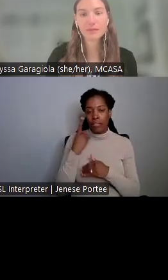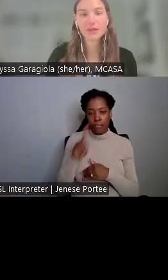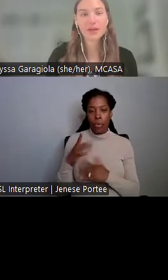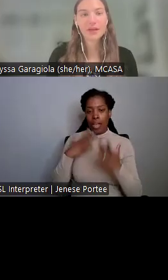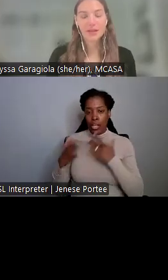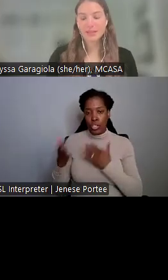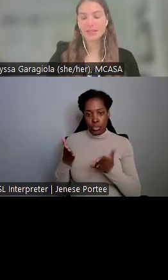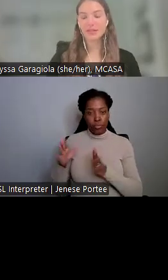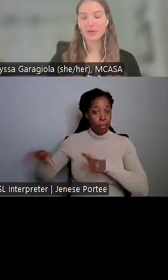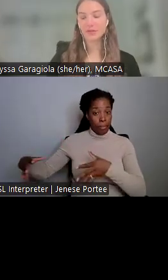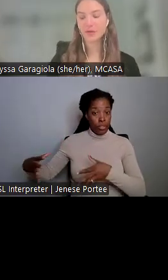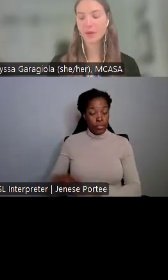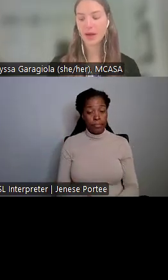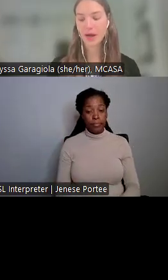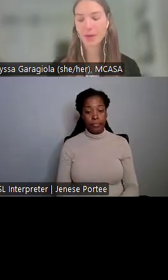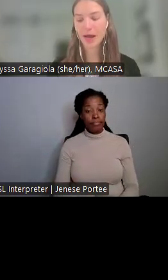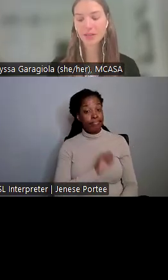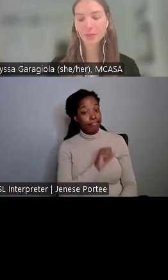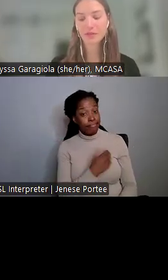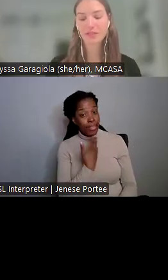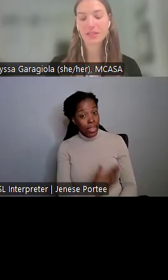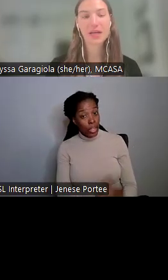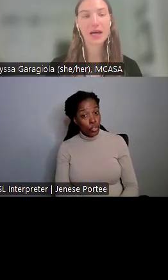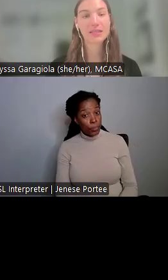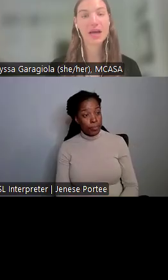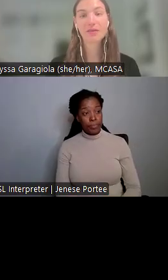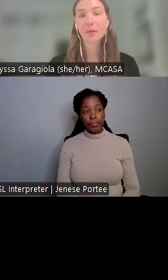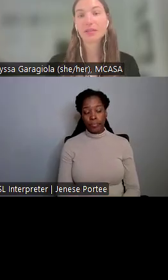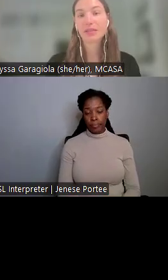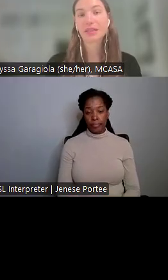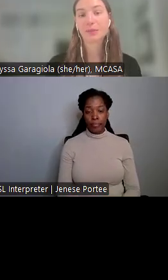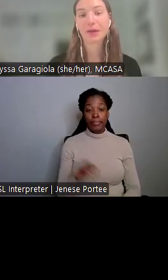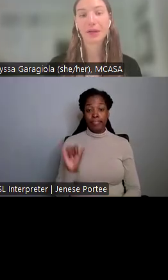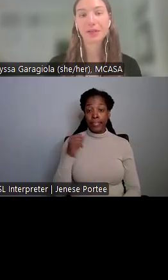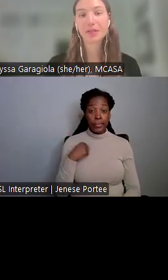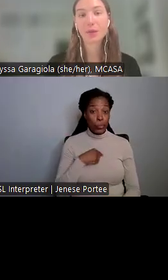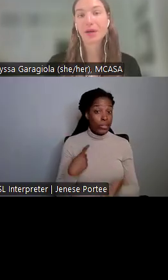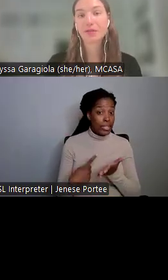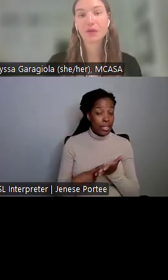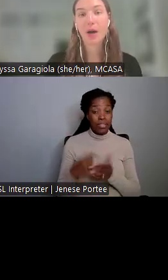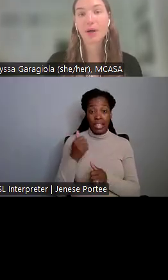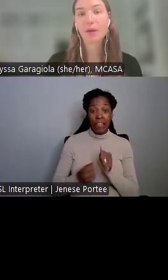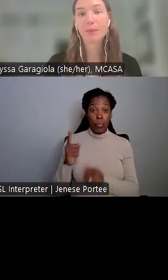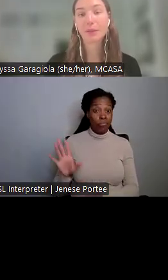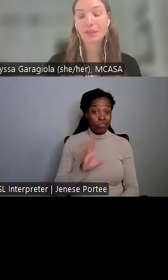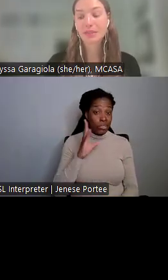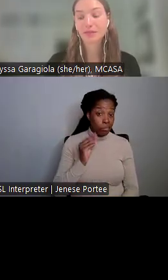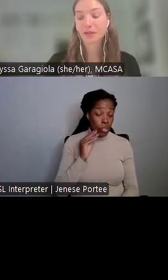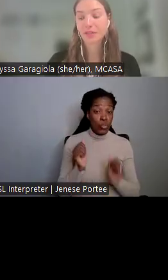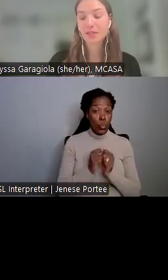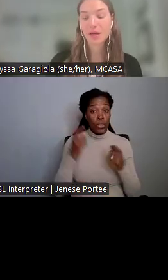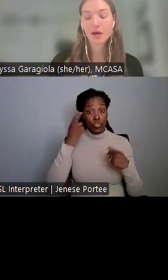populations. Yes, thank you. So, as we've discussed, everyone's experience with trauma may